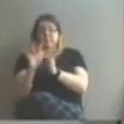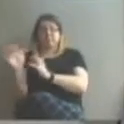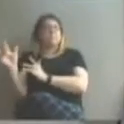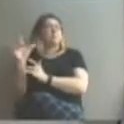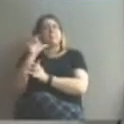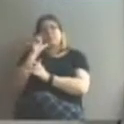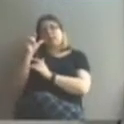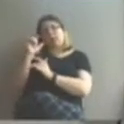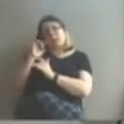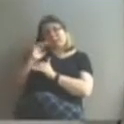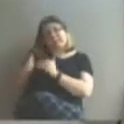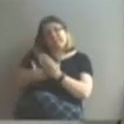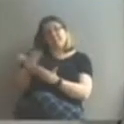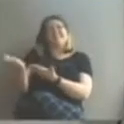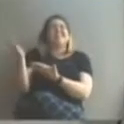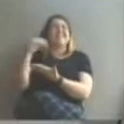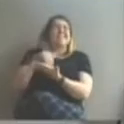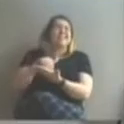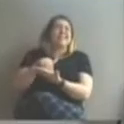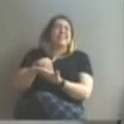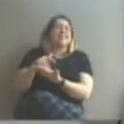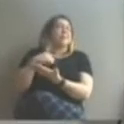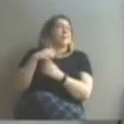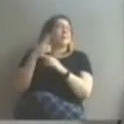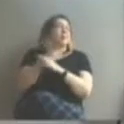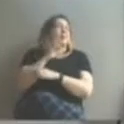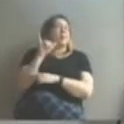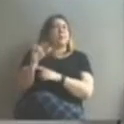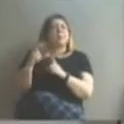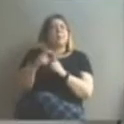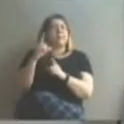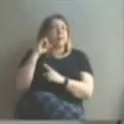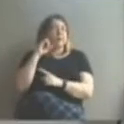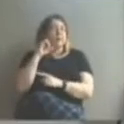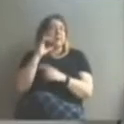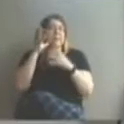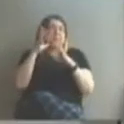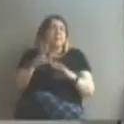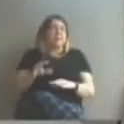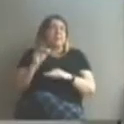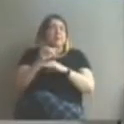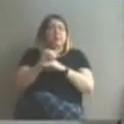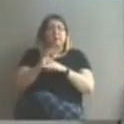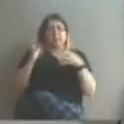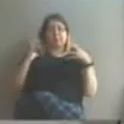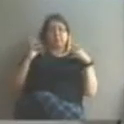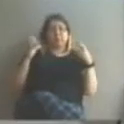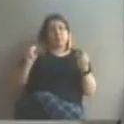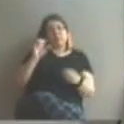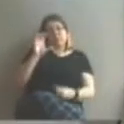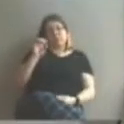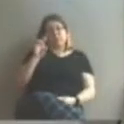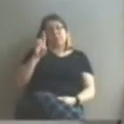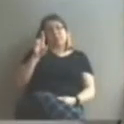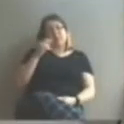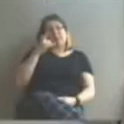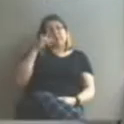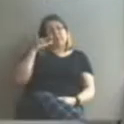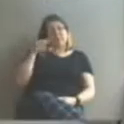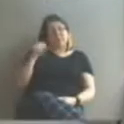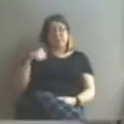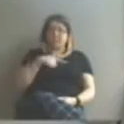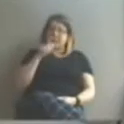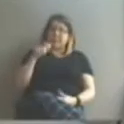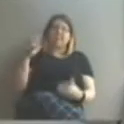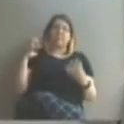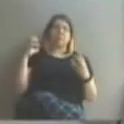move on that. Again, you know, I'm gonna use this word that I heard on TV Sunday night, courageous. We have to